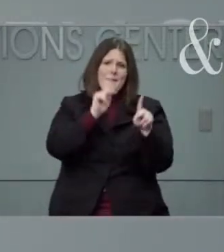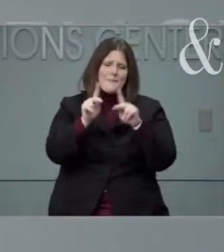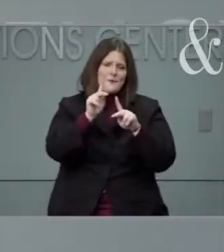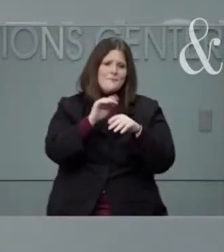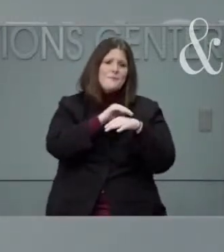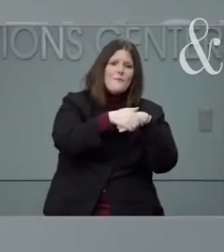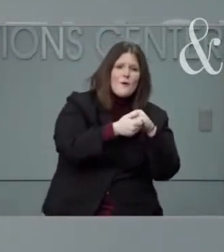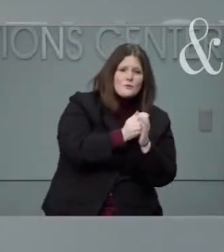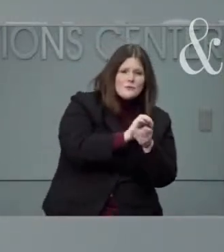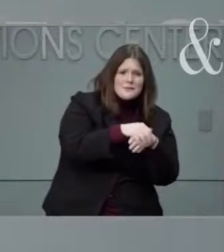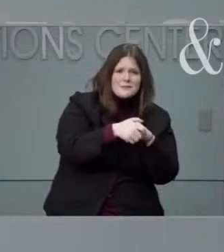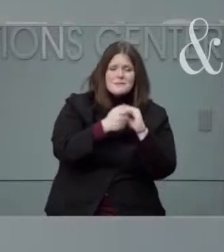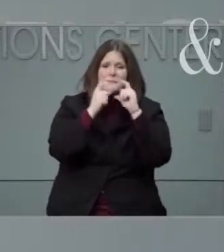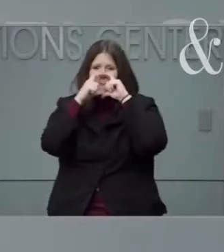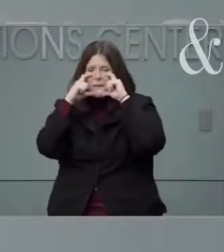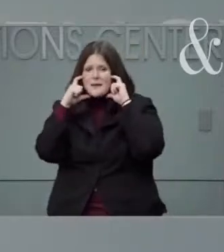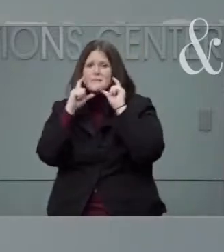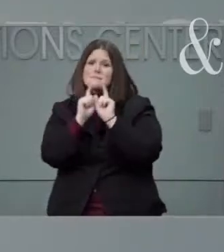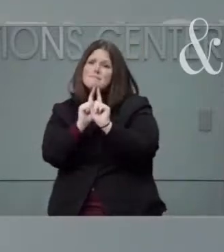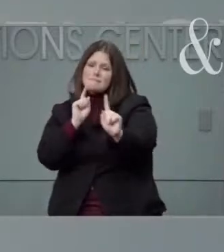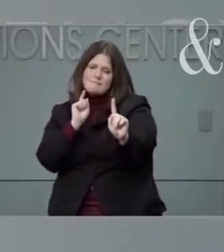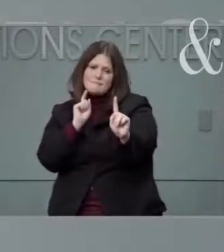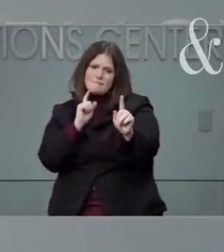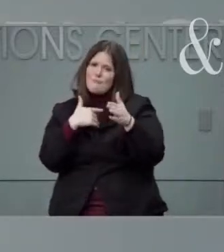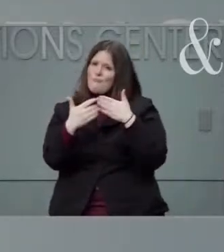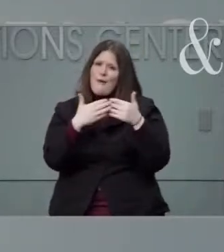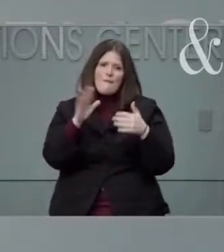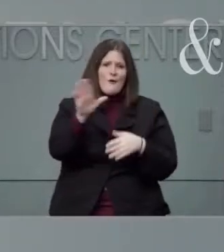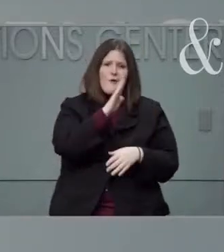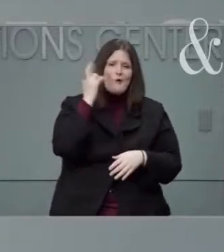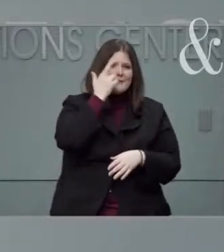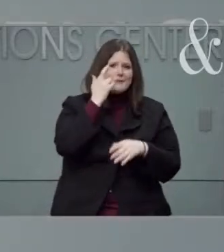reason, get behind the mask. Thank you.